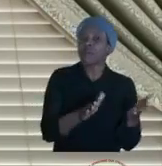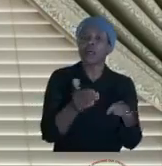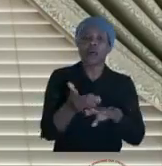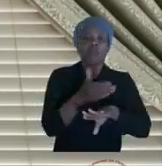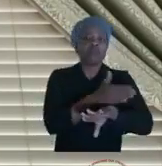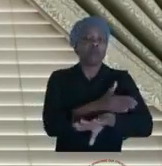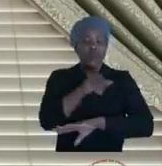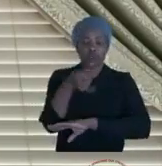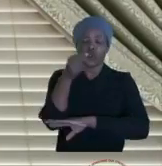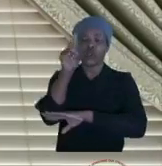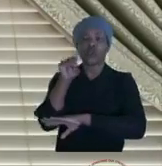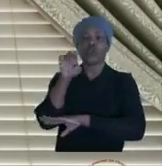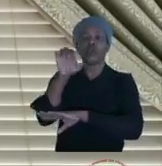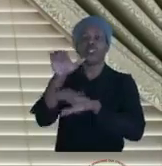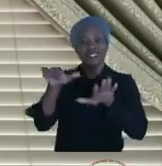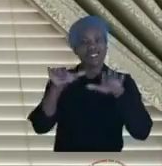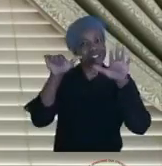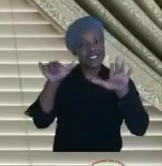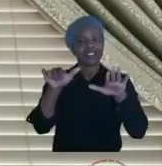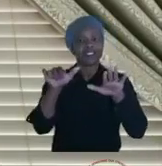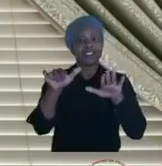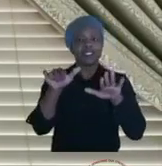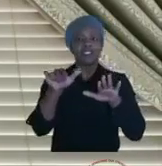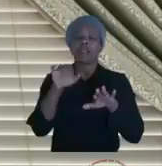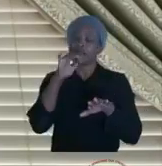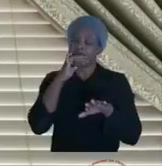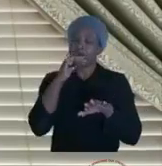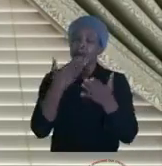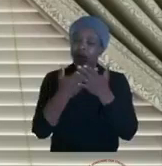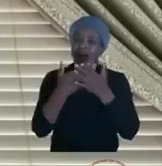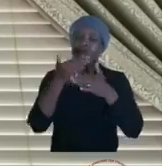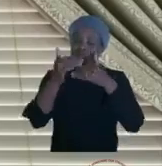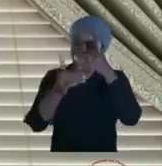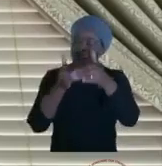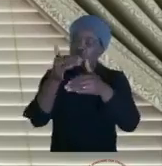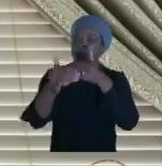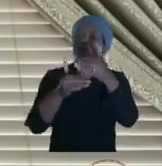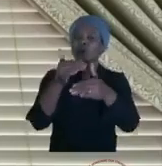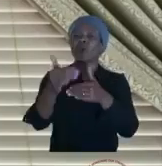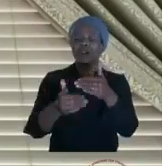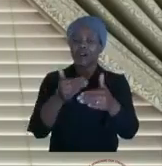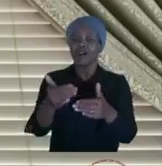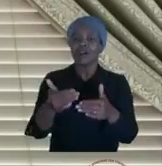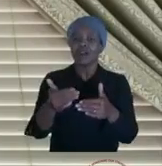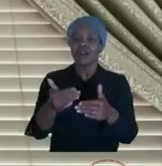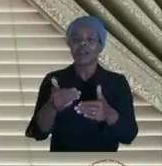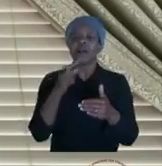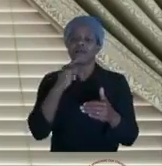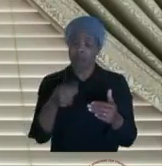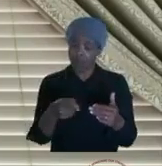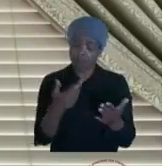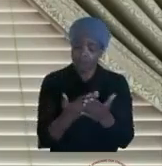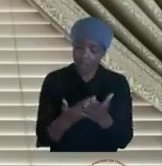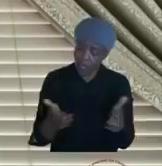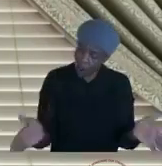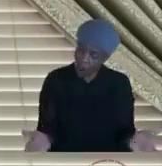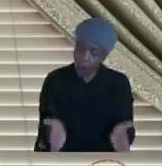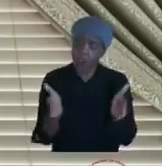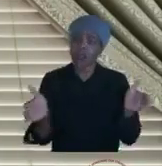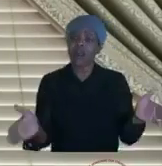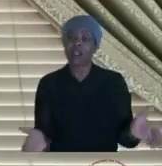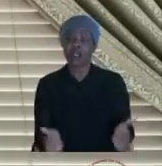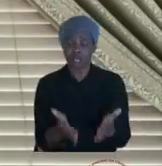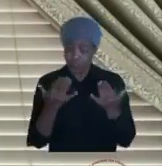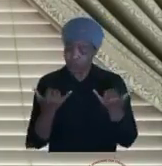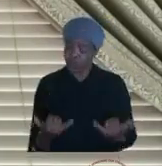inadvertently commits itself to humanity and selfless commitment to the cause of humankind. By organizing and hosting this event